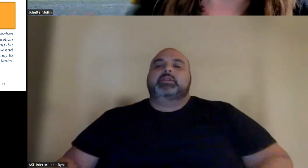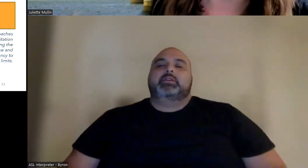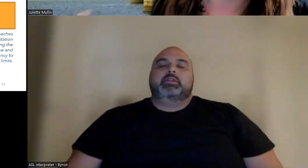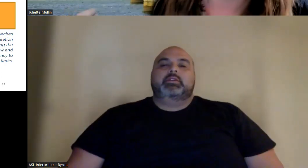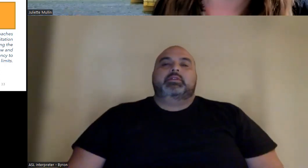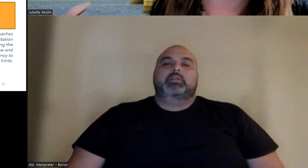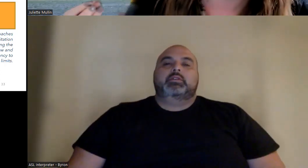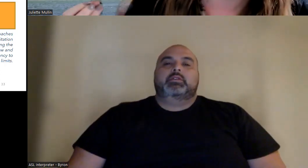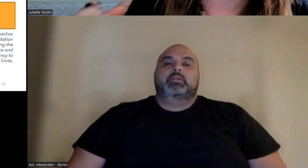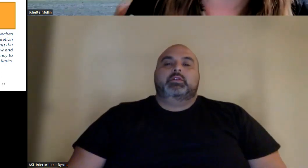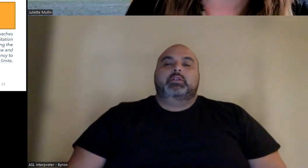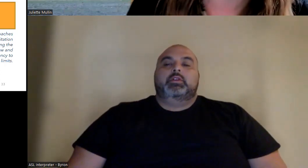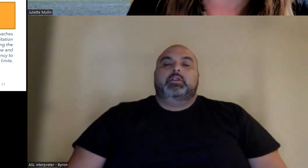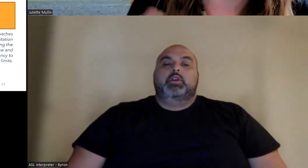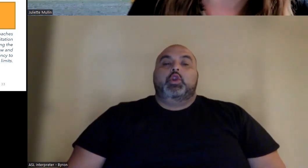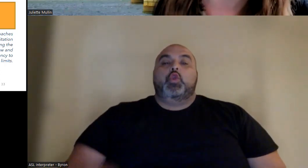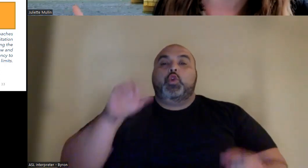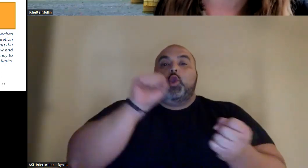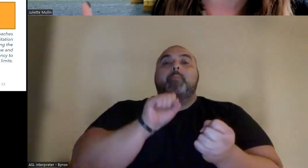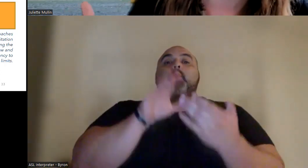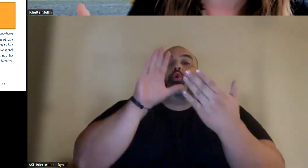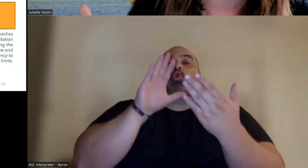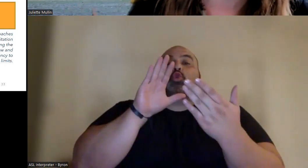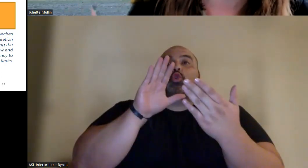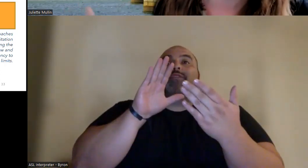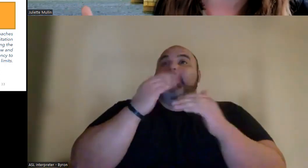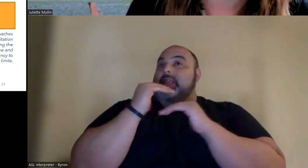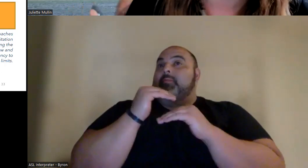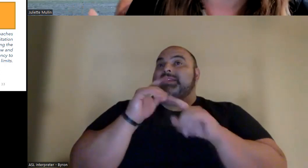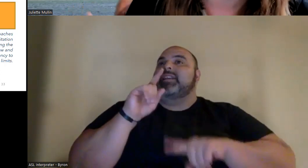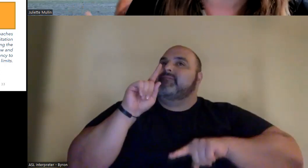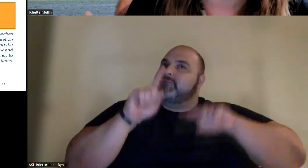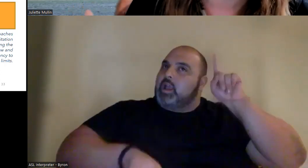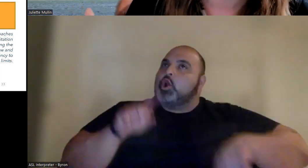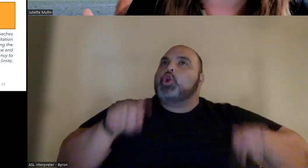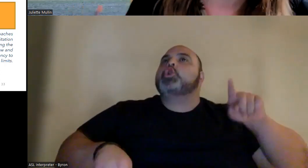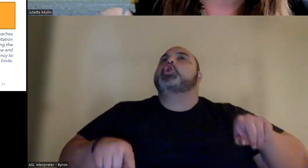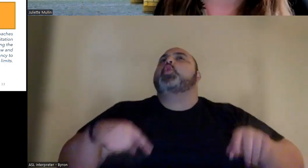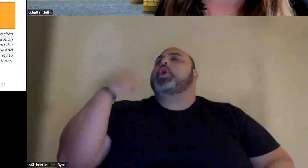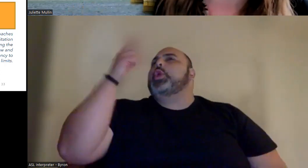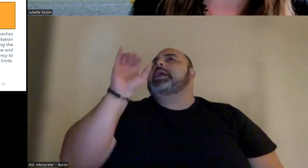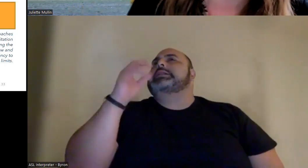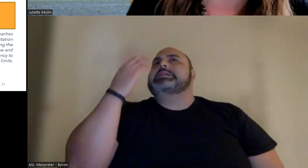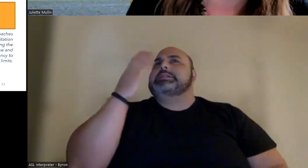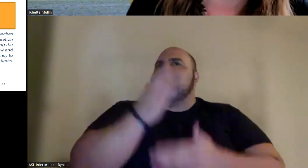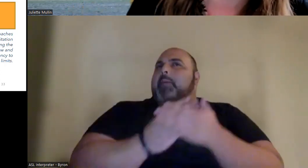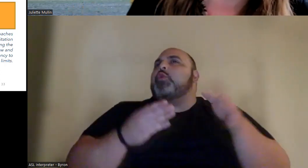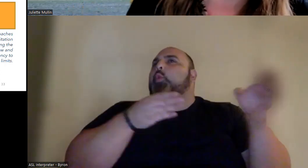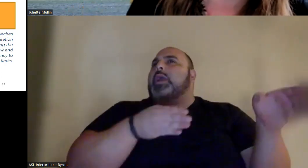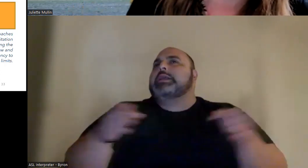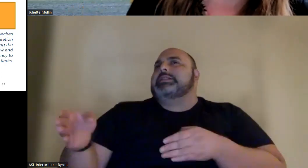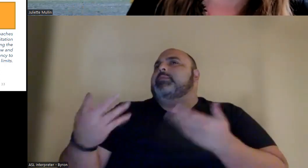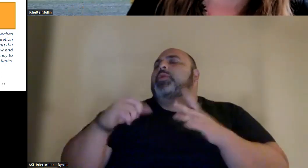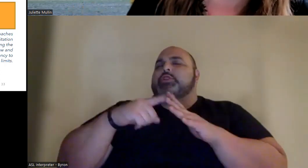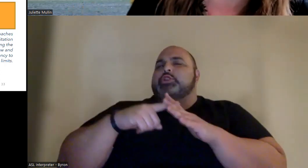The approach for permissible limits has varied significantly, so we'll look at some of the ways states have done that. So let's start by looking